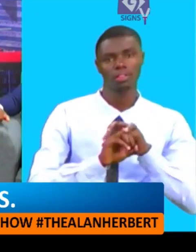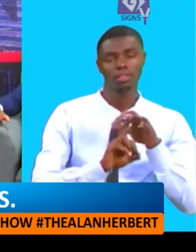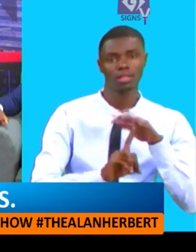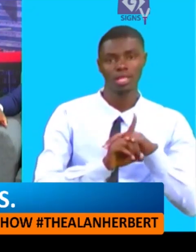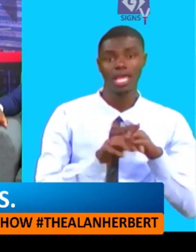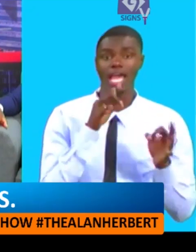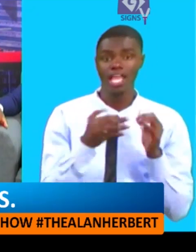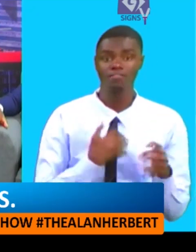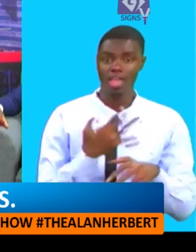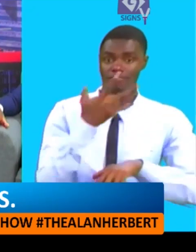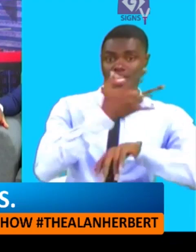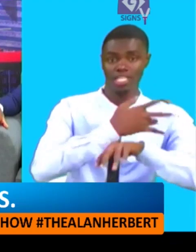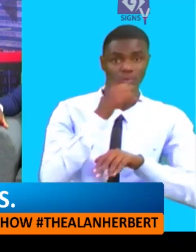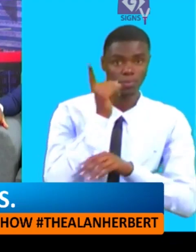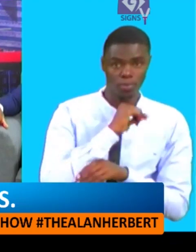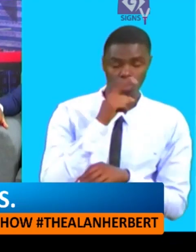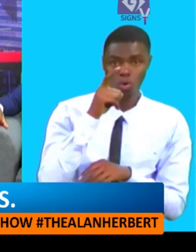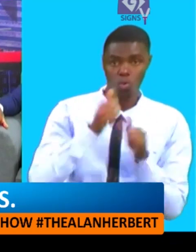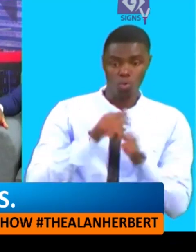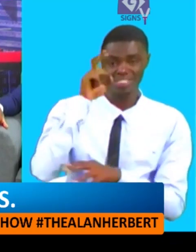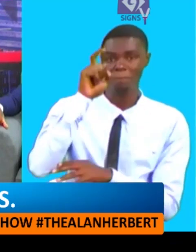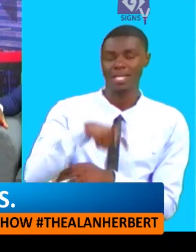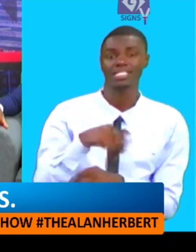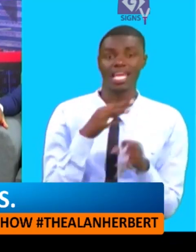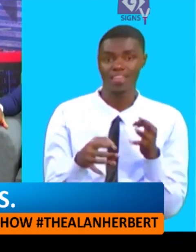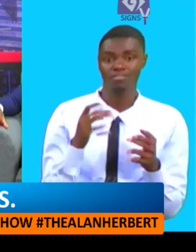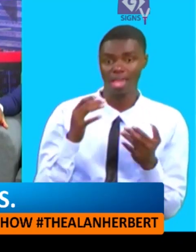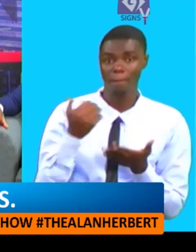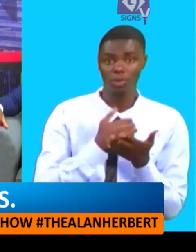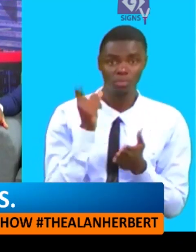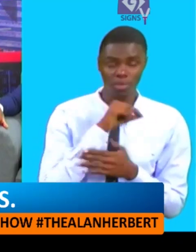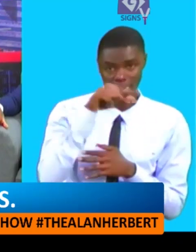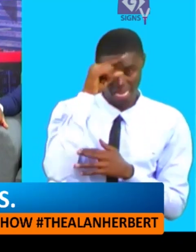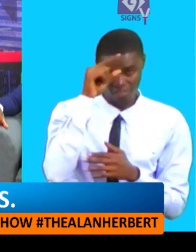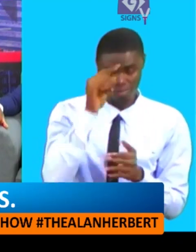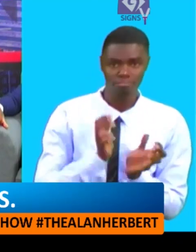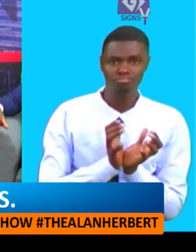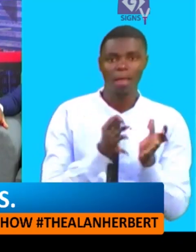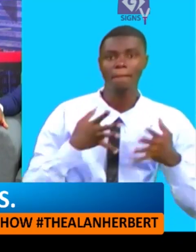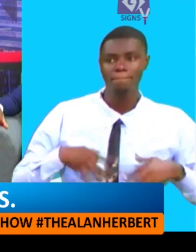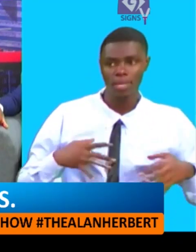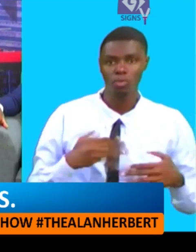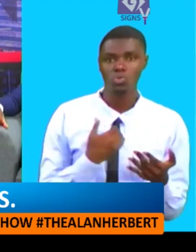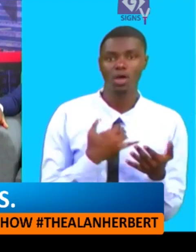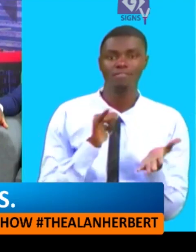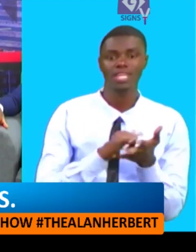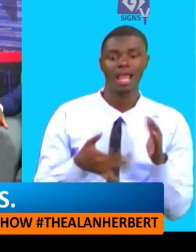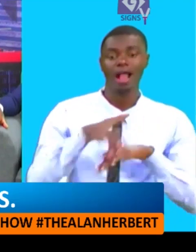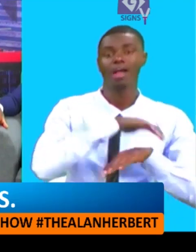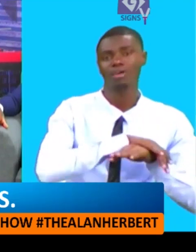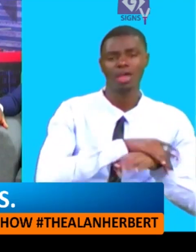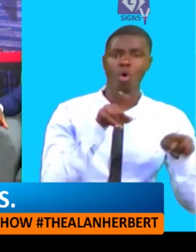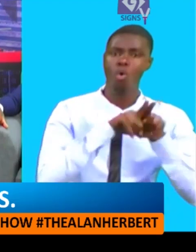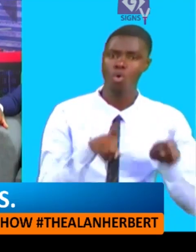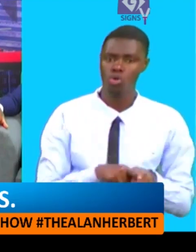have NHIF, which is mandatory if somebody is employed, and also the government is pushing for people to at least have that cover, and I also